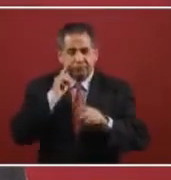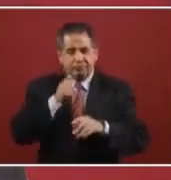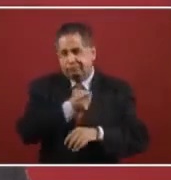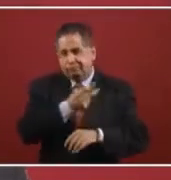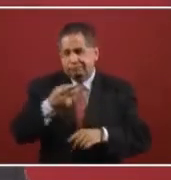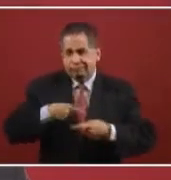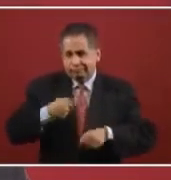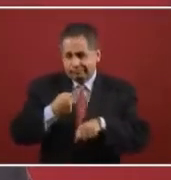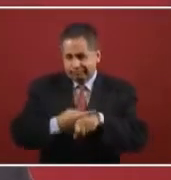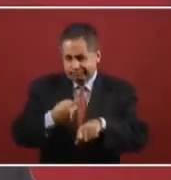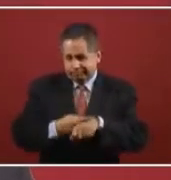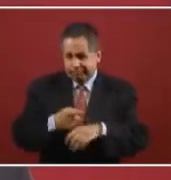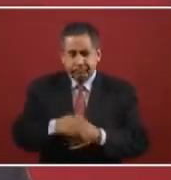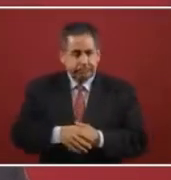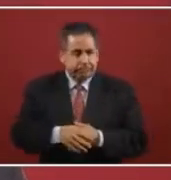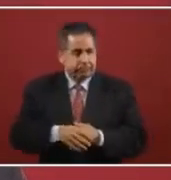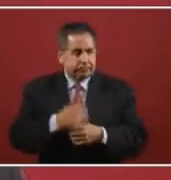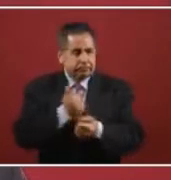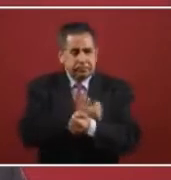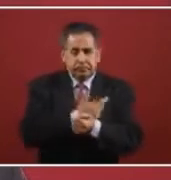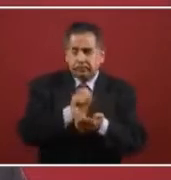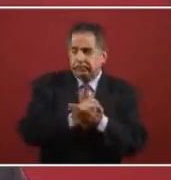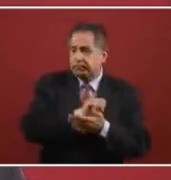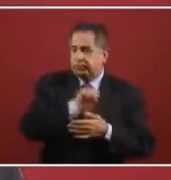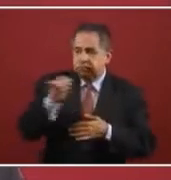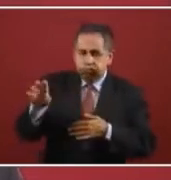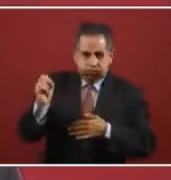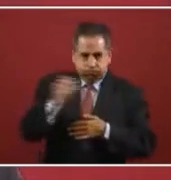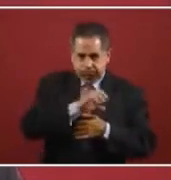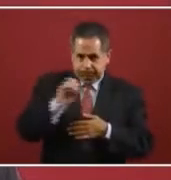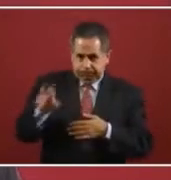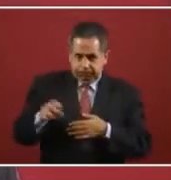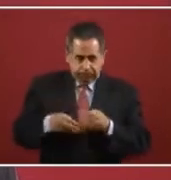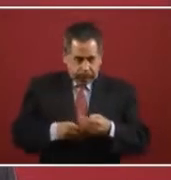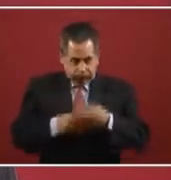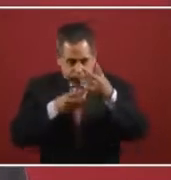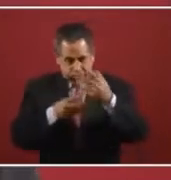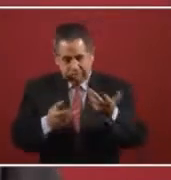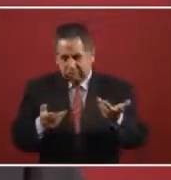internet. The sending of analysis of the tests.